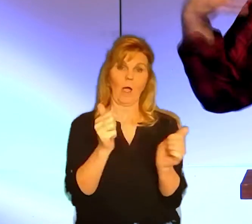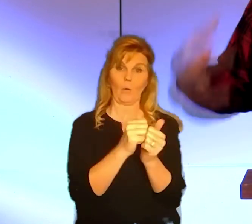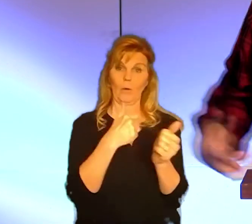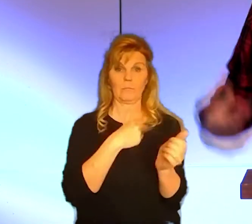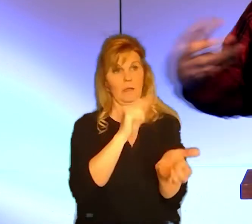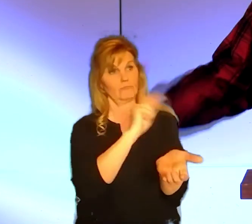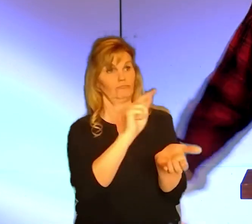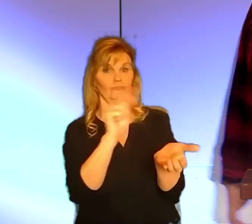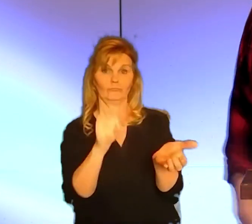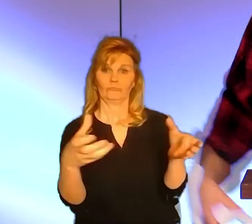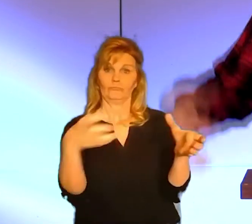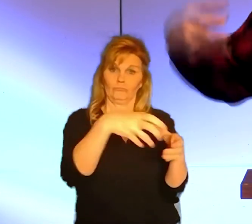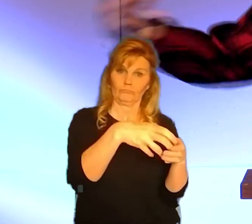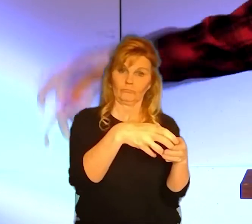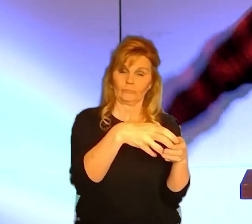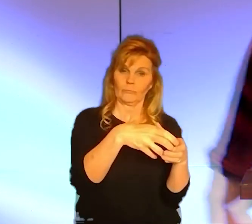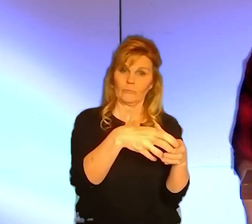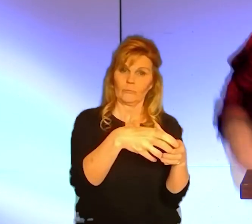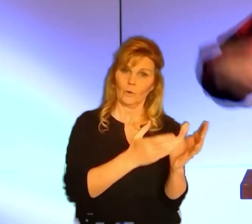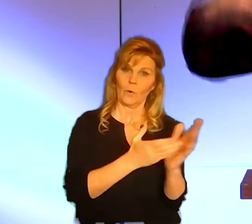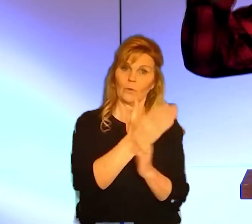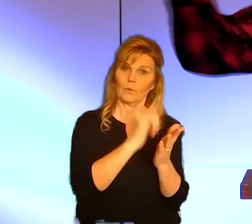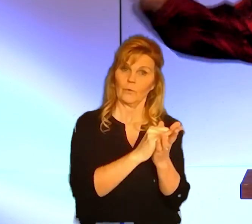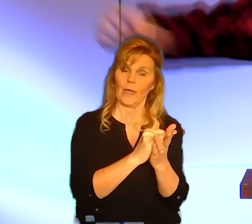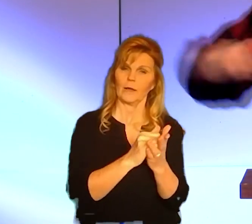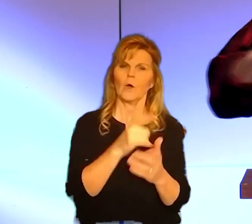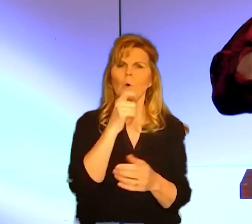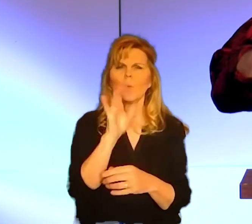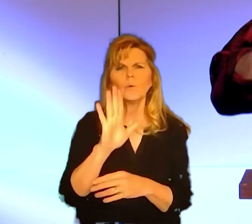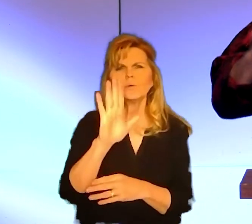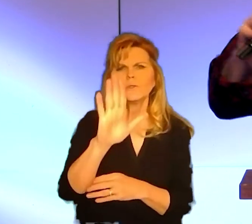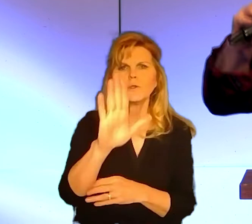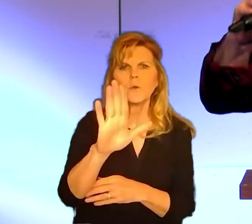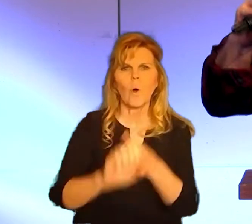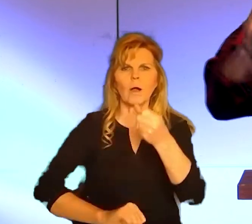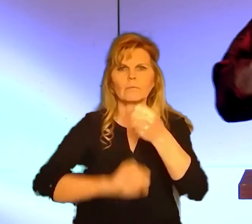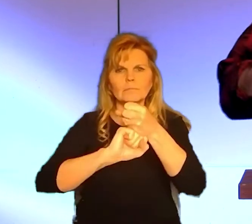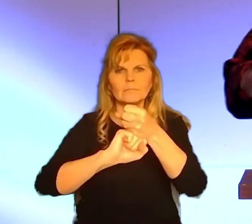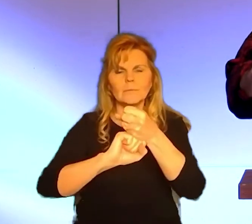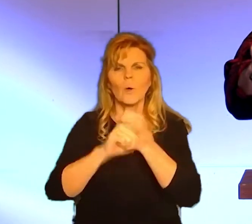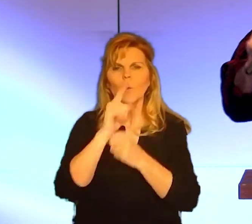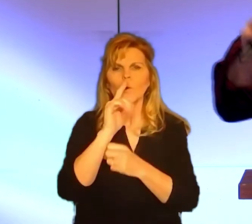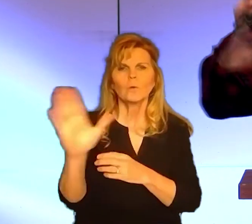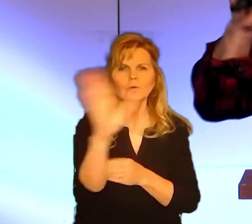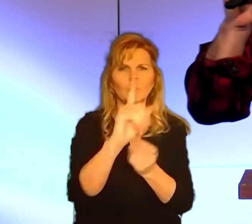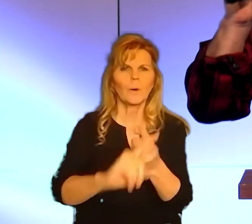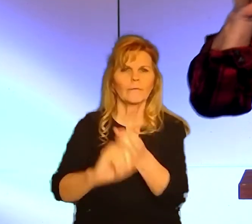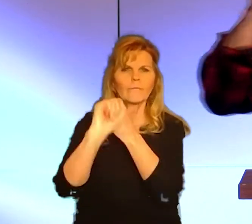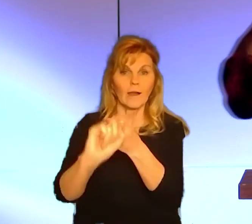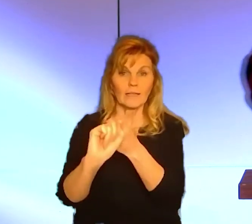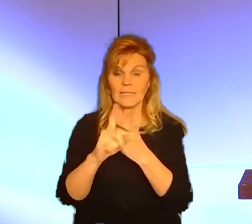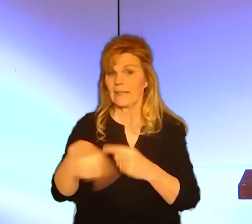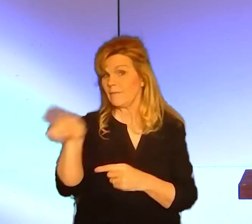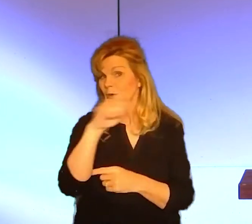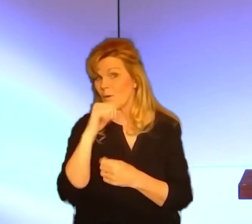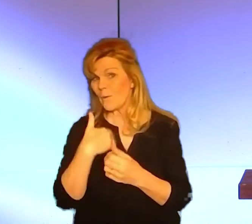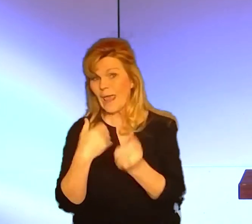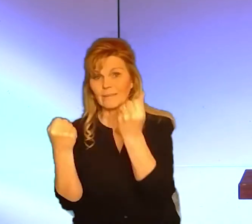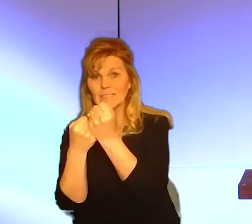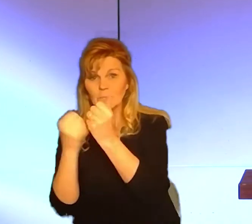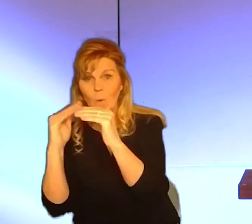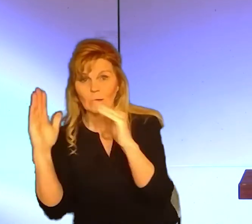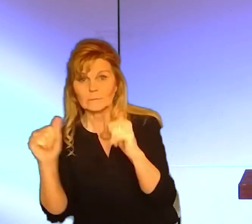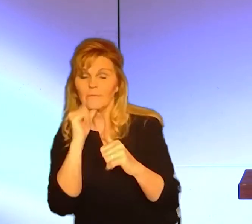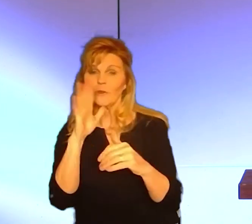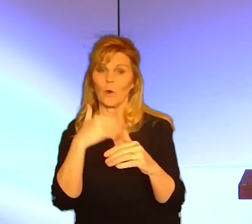I would want with me going through that. Who's your crew right now? Who are your friends? If you don't have a crew, if you don't have a